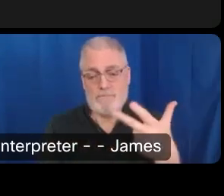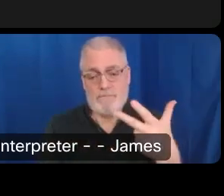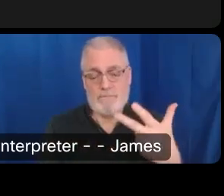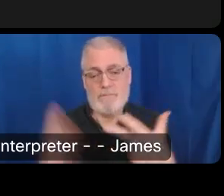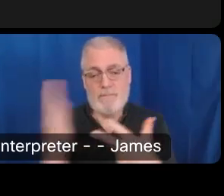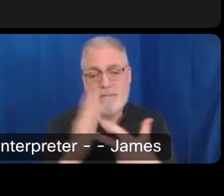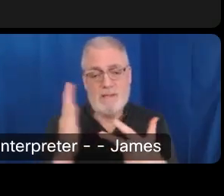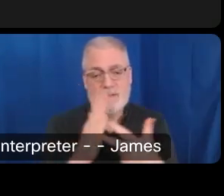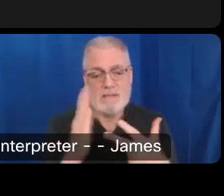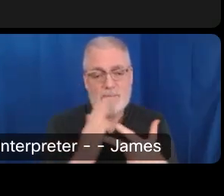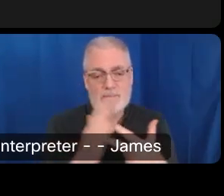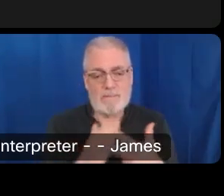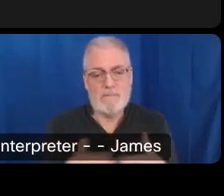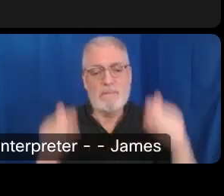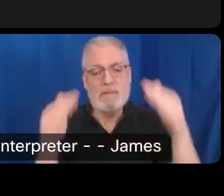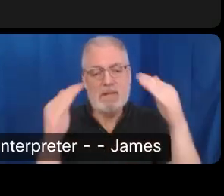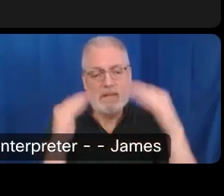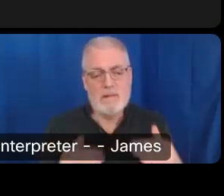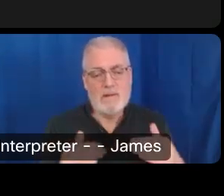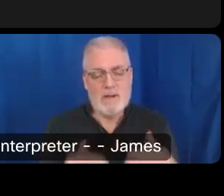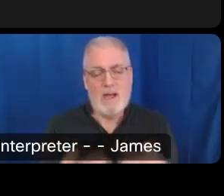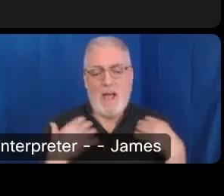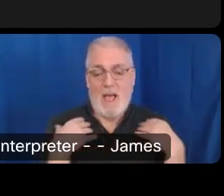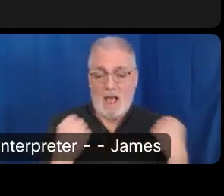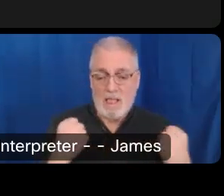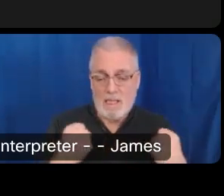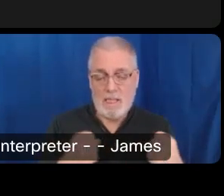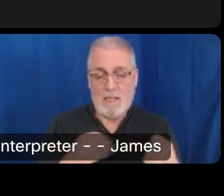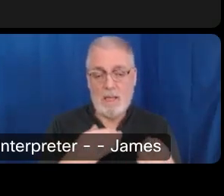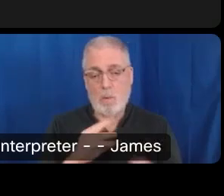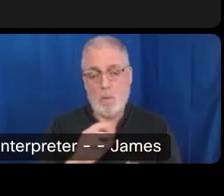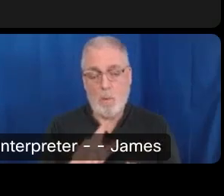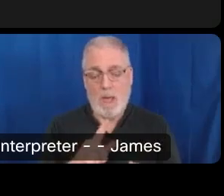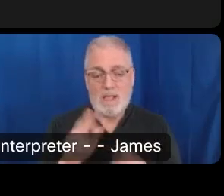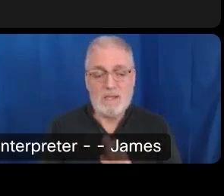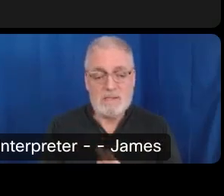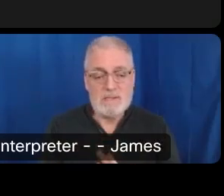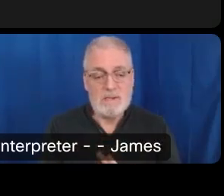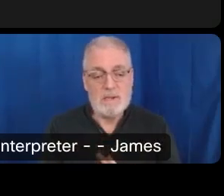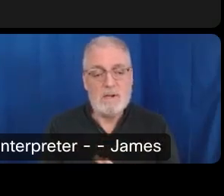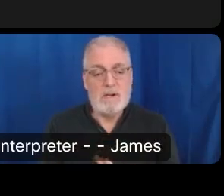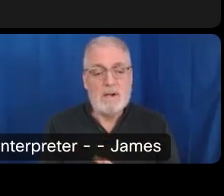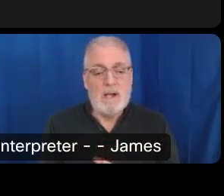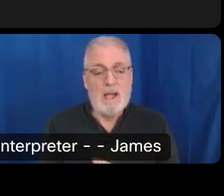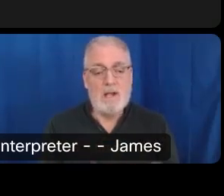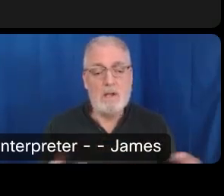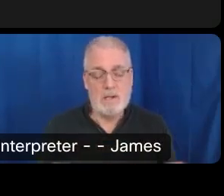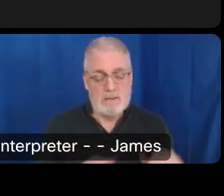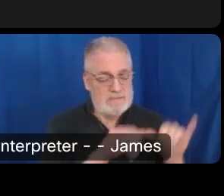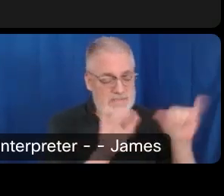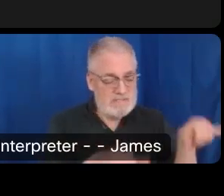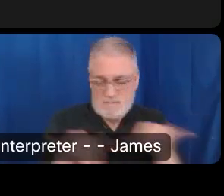systems collaboration. So we will talk about those 5 today.